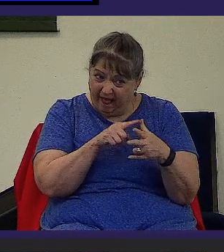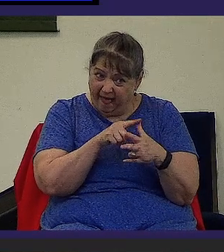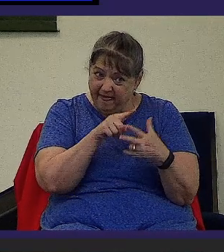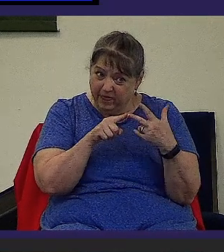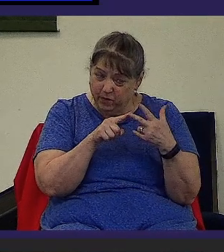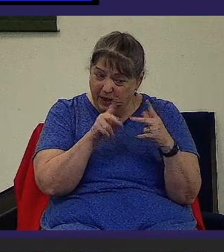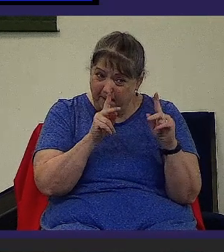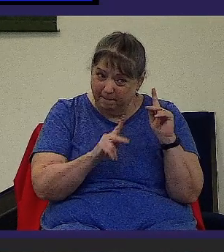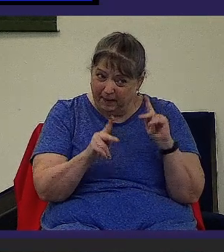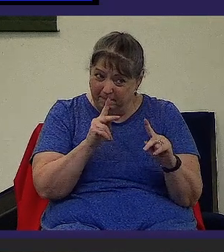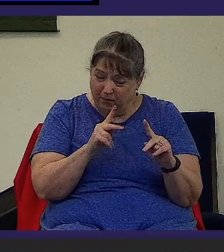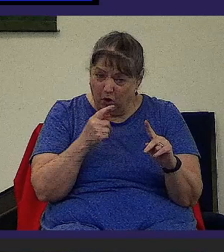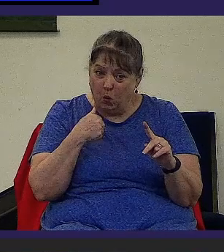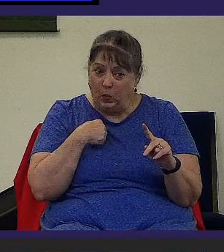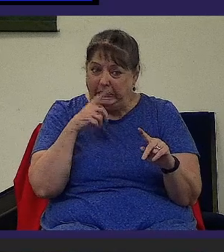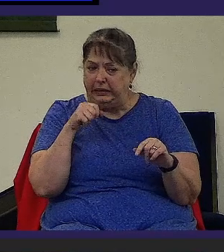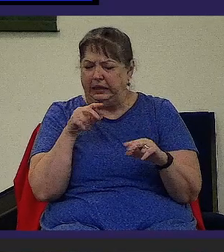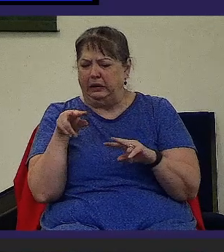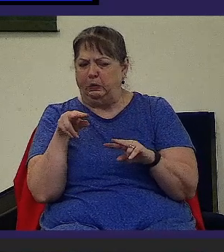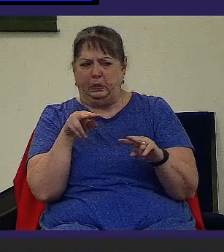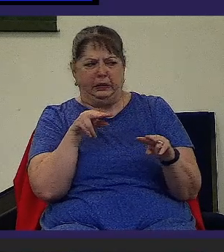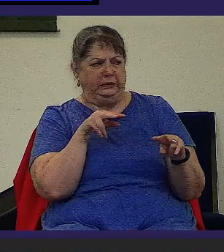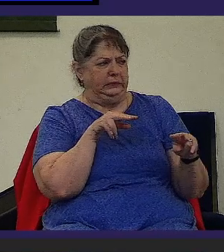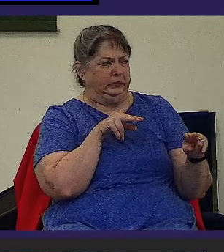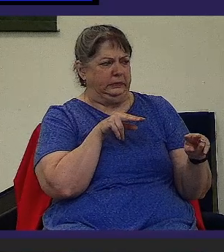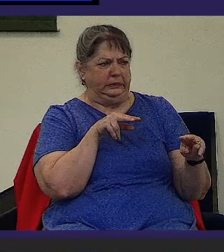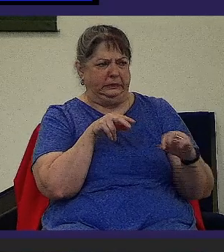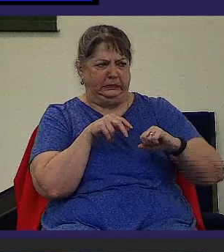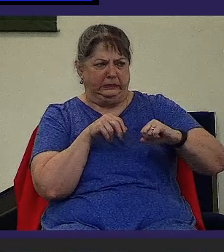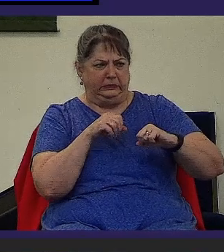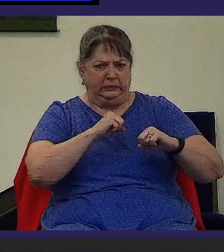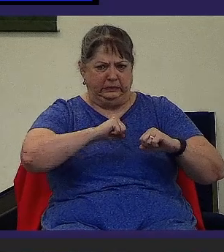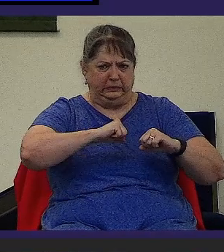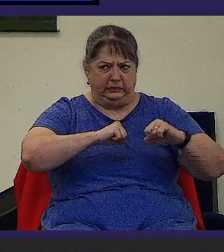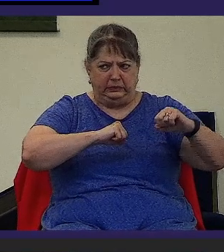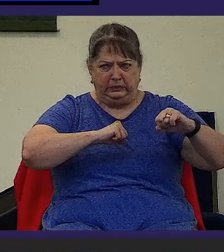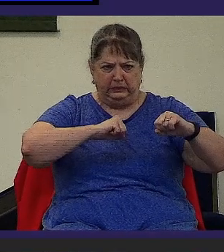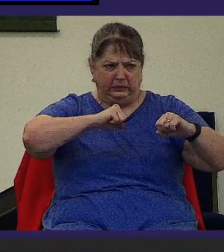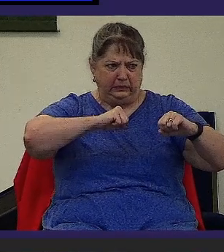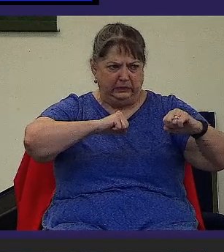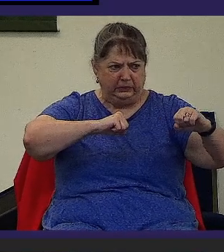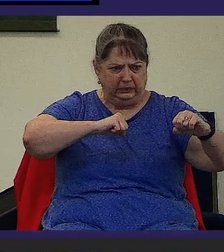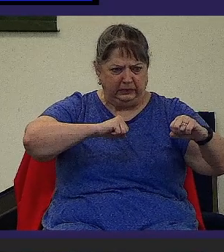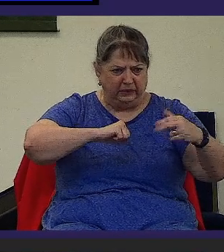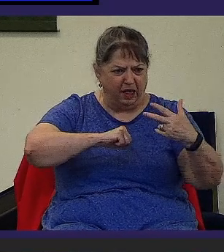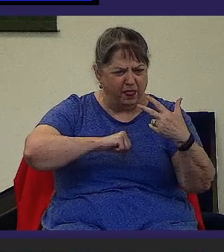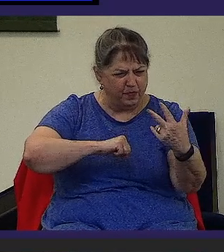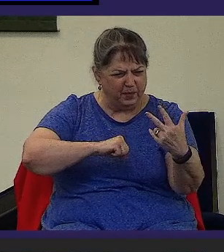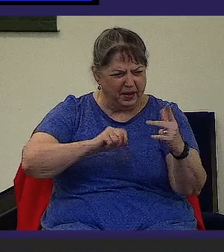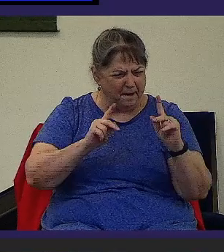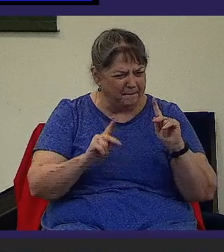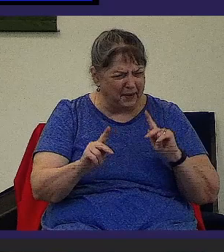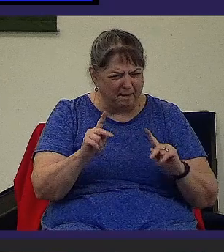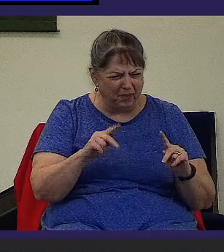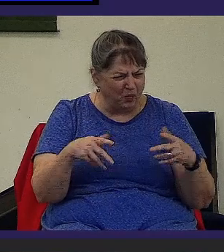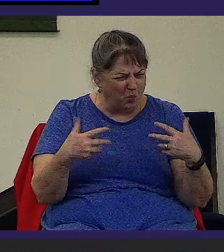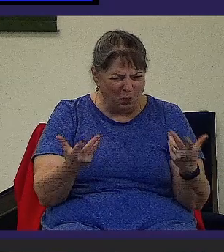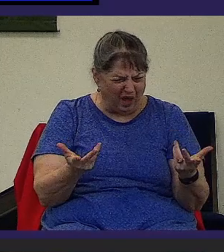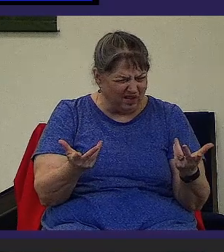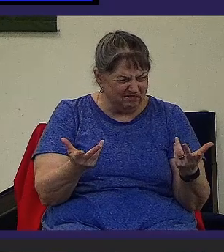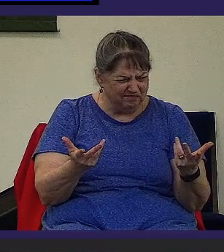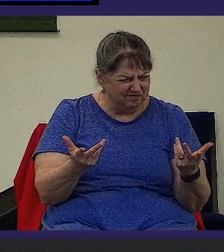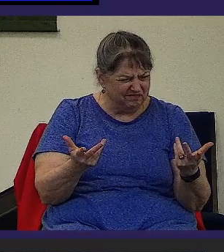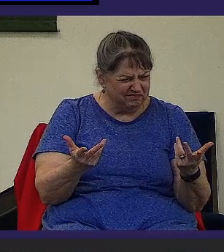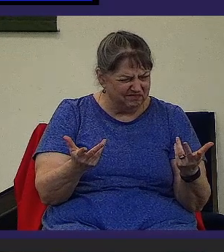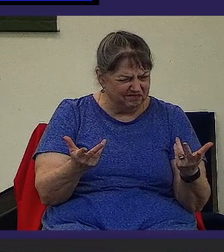that we need to be looking out for in order to accurately accomplish our goals and i want to briefly share these three